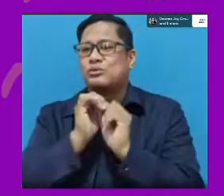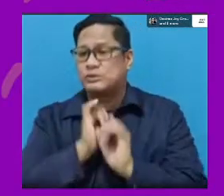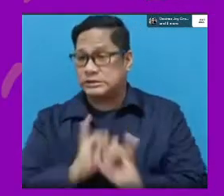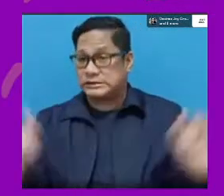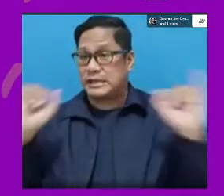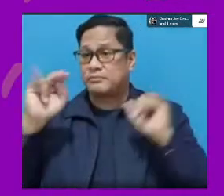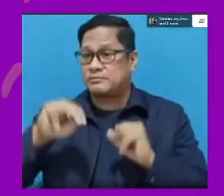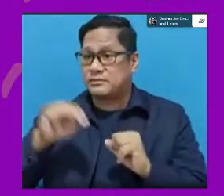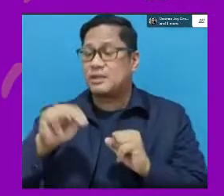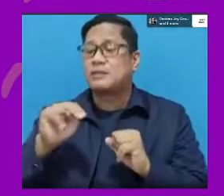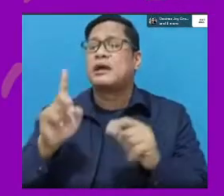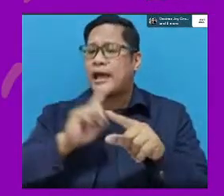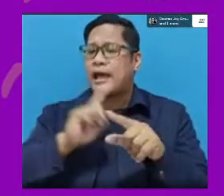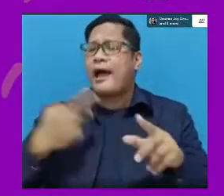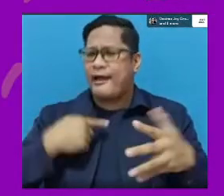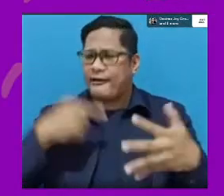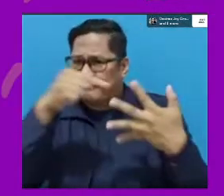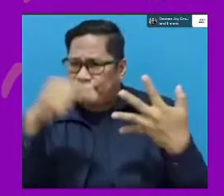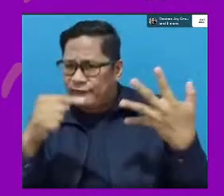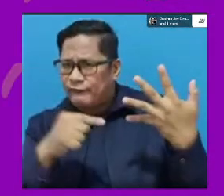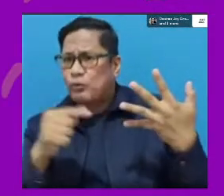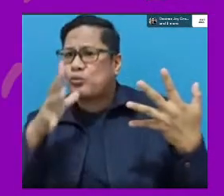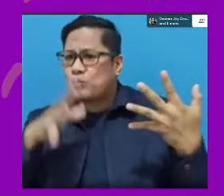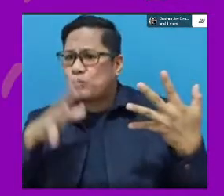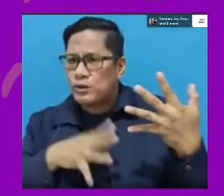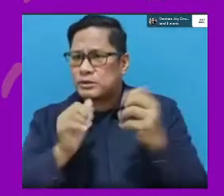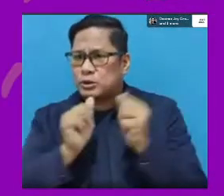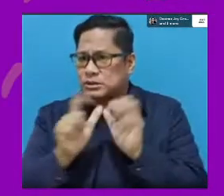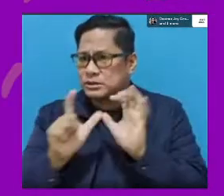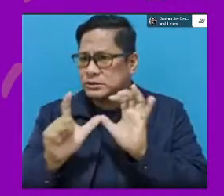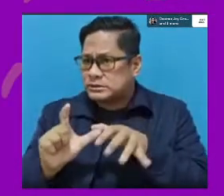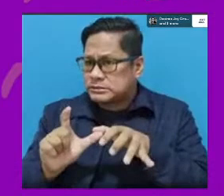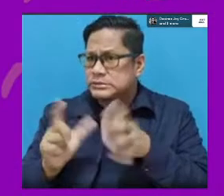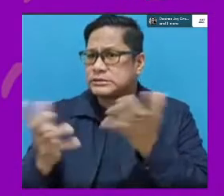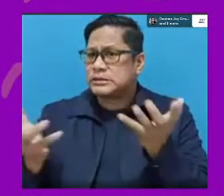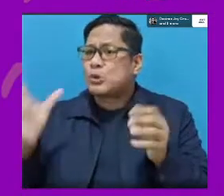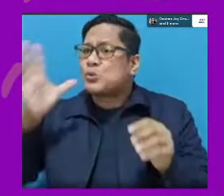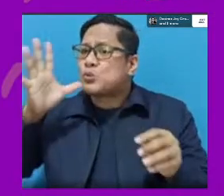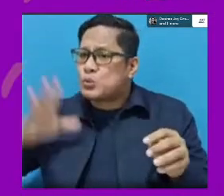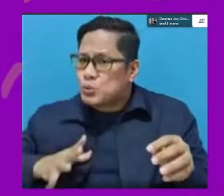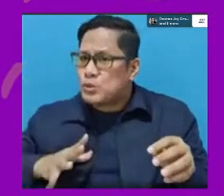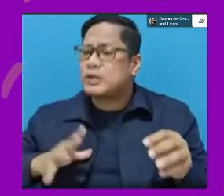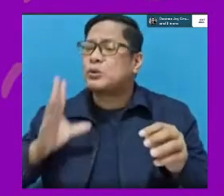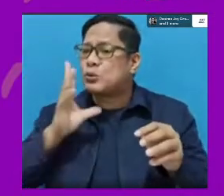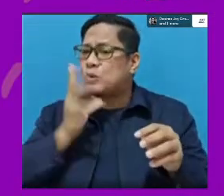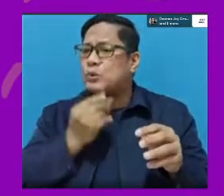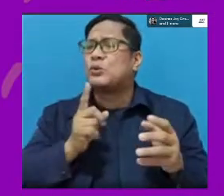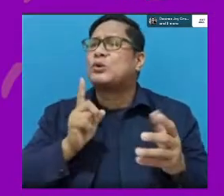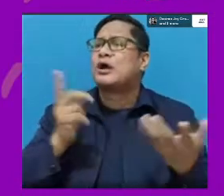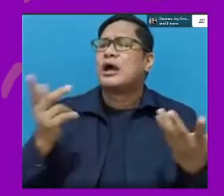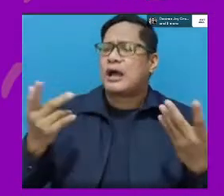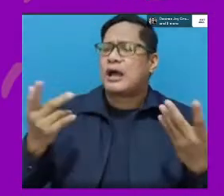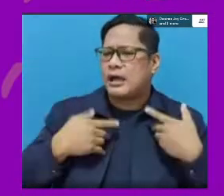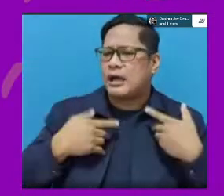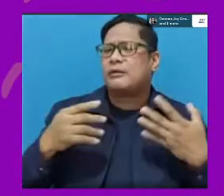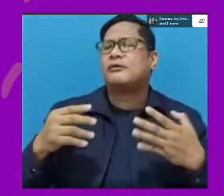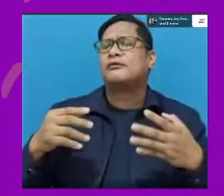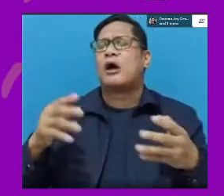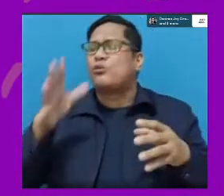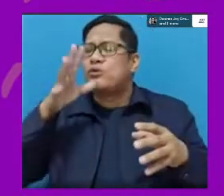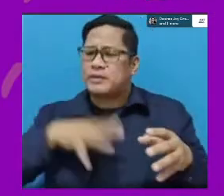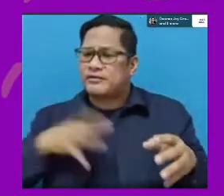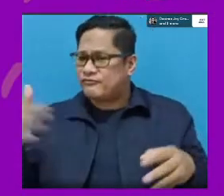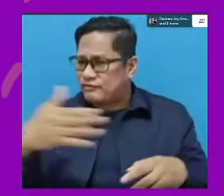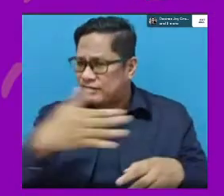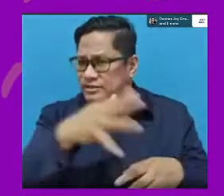she highlighted, there are women with disabilities, women who are incarcerated, women fisher folk